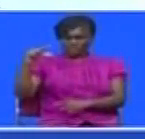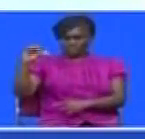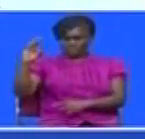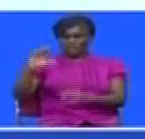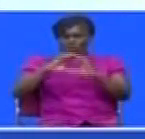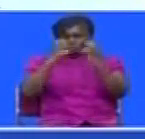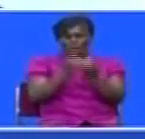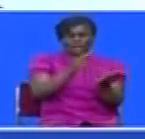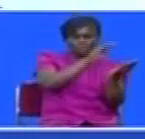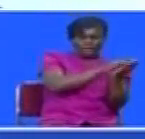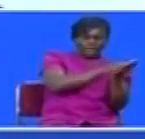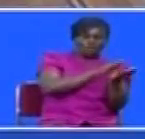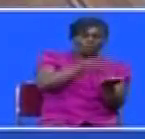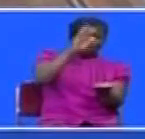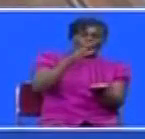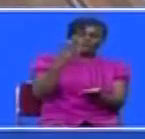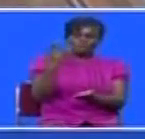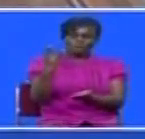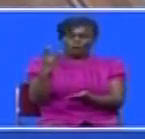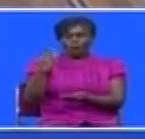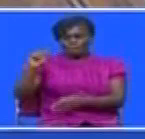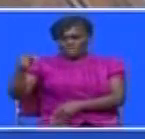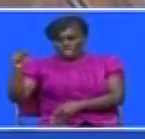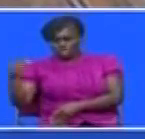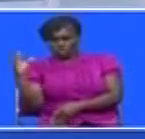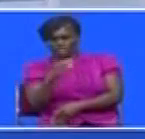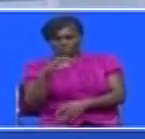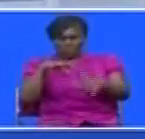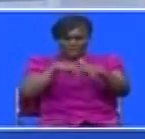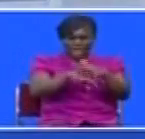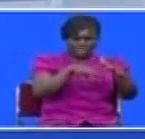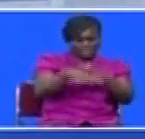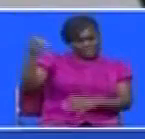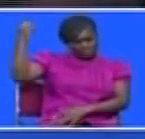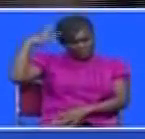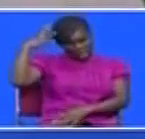Bank should see an extra 4 million customers access electricity